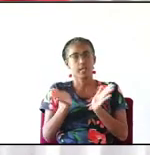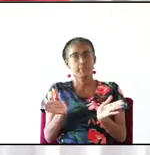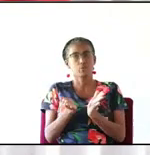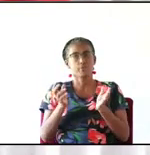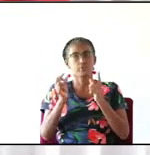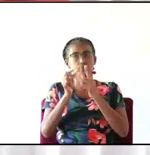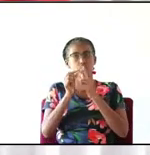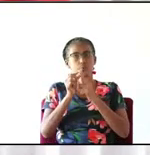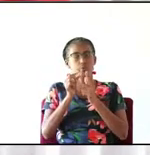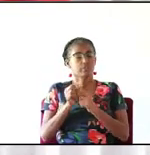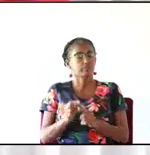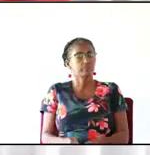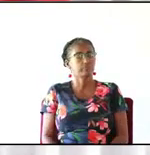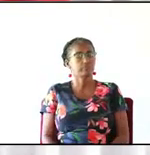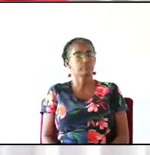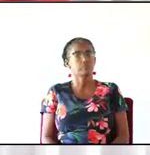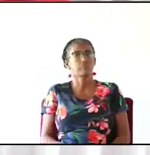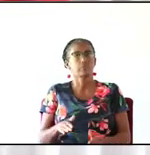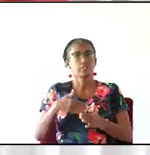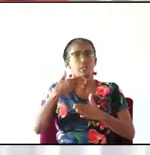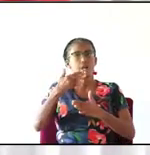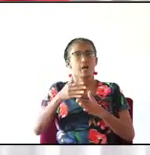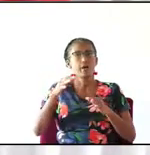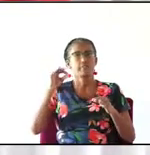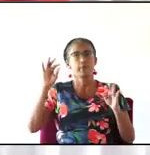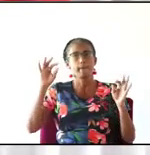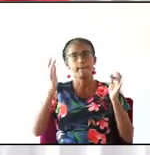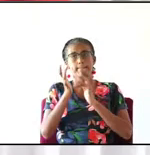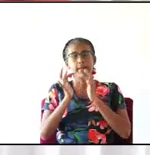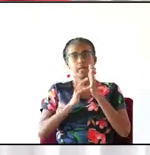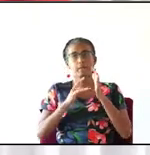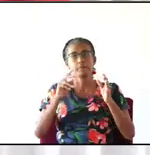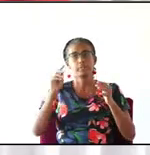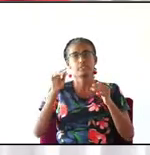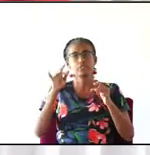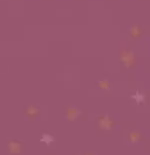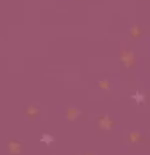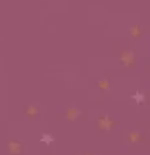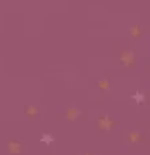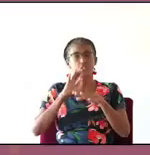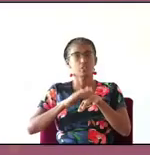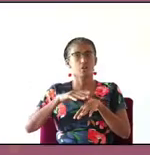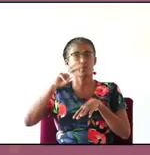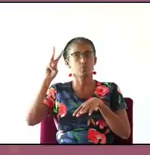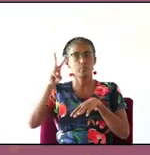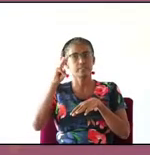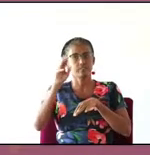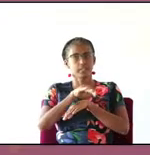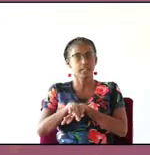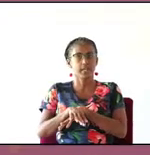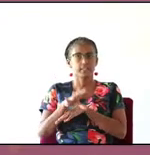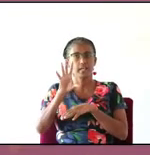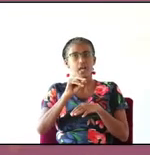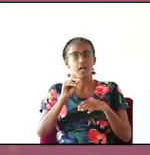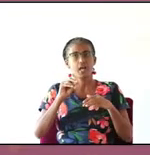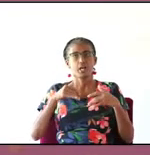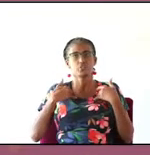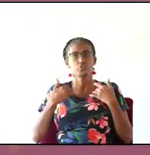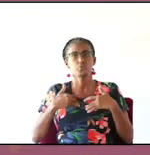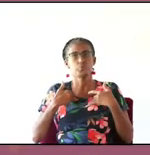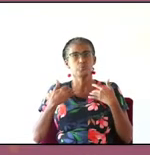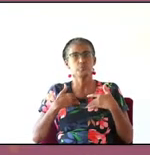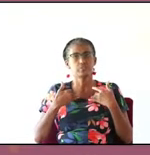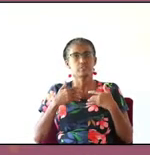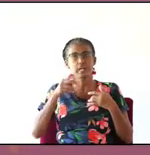night. We have Bible study, midweek Bible study on Wednesday night. And we have Youth Fellowship on Friday night. For the ladies, they have a